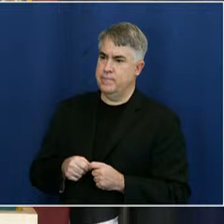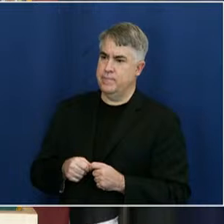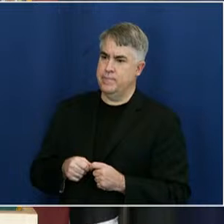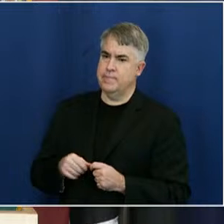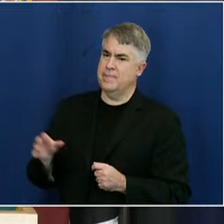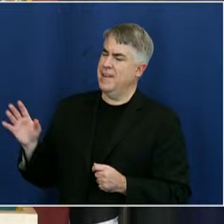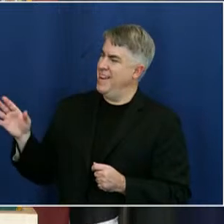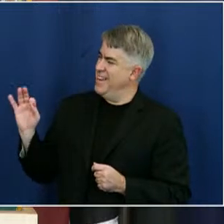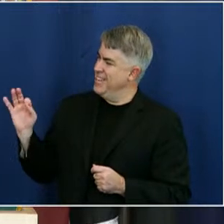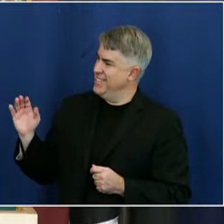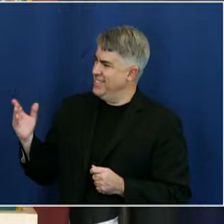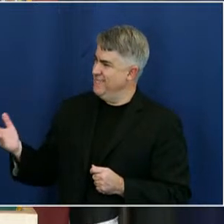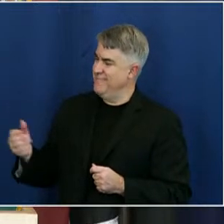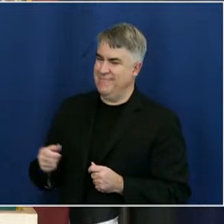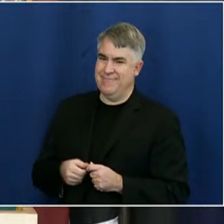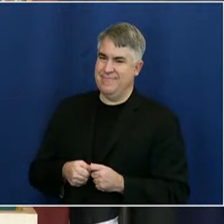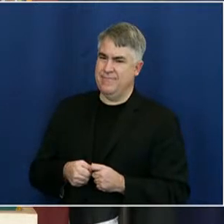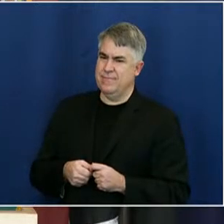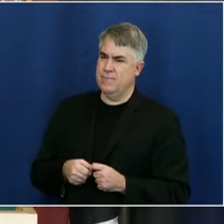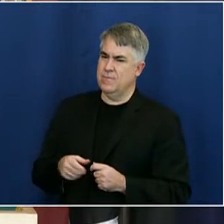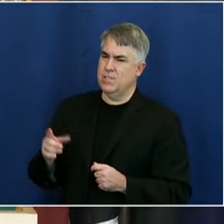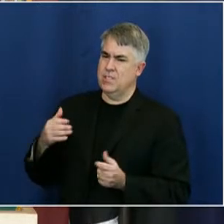Hi, Dr. Wooten. We're getting some